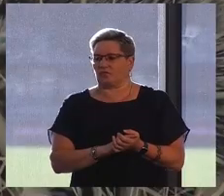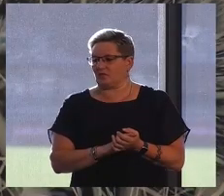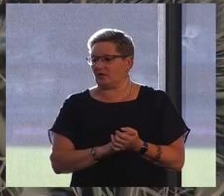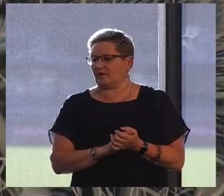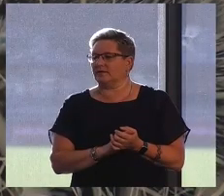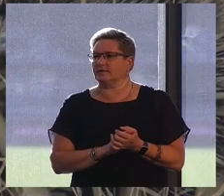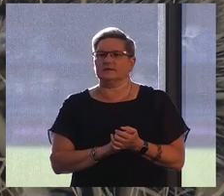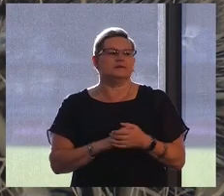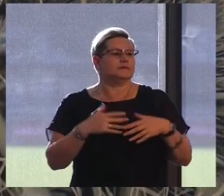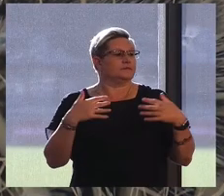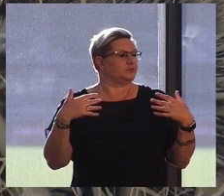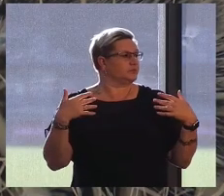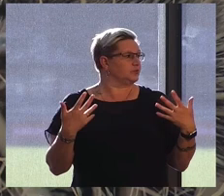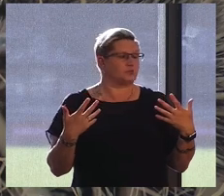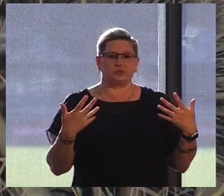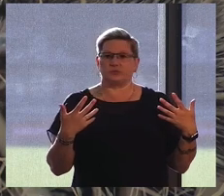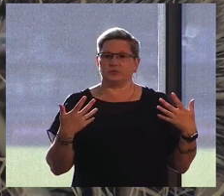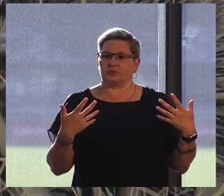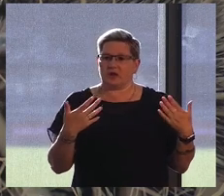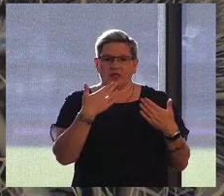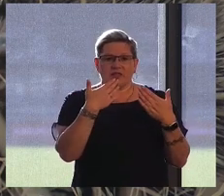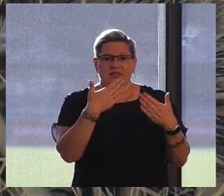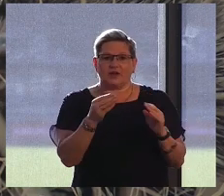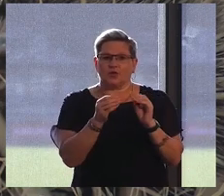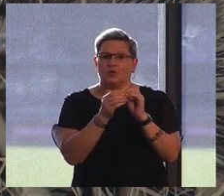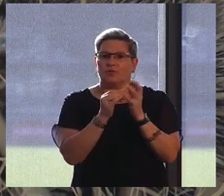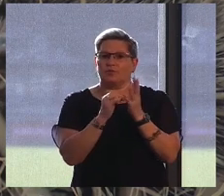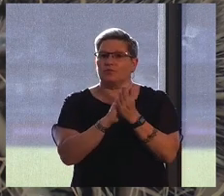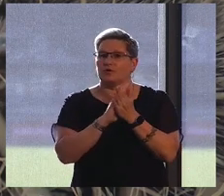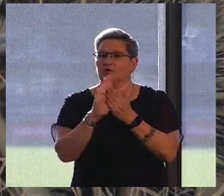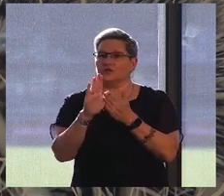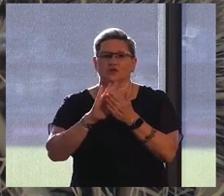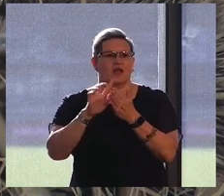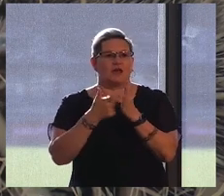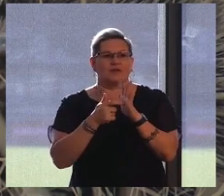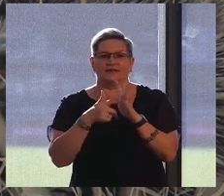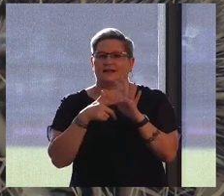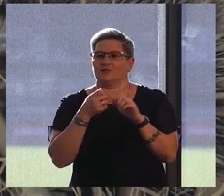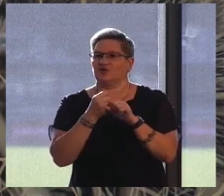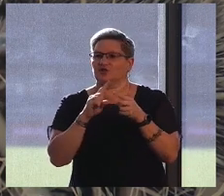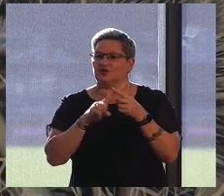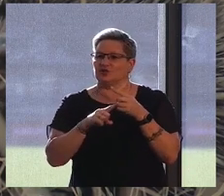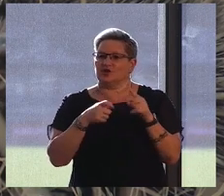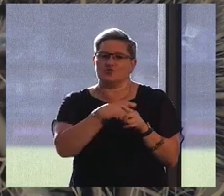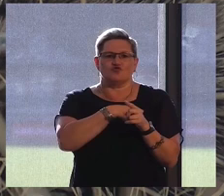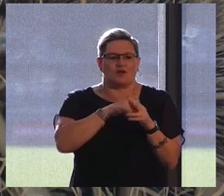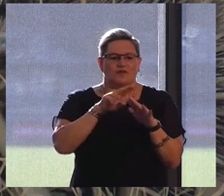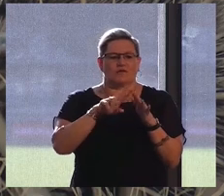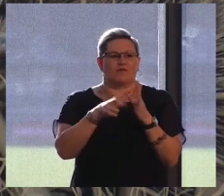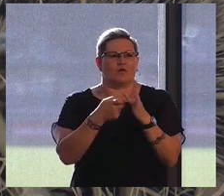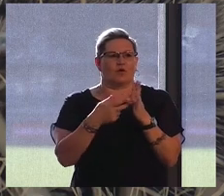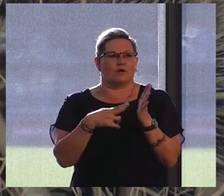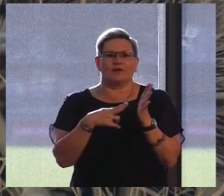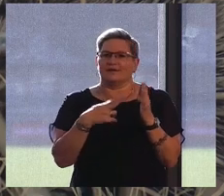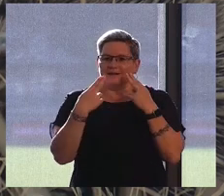And thank you also for Bush Heritage and Trust for Nature for bringing us together at a moment like